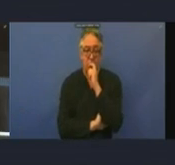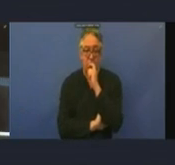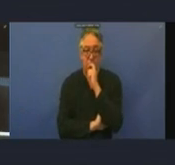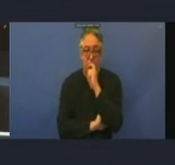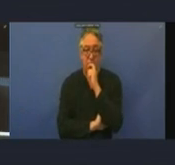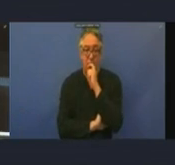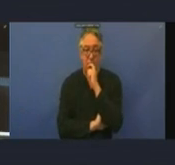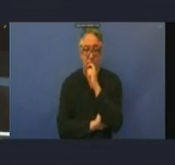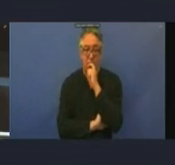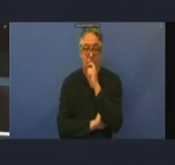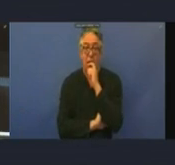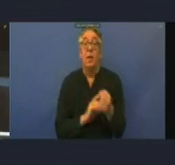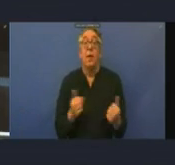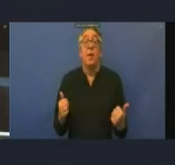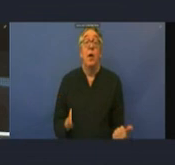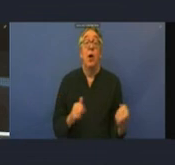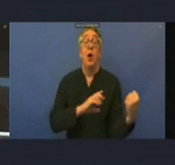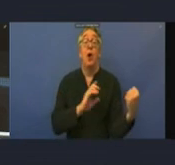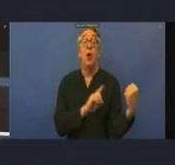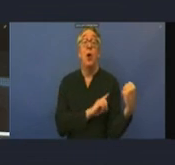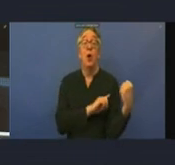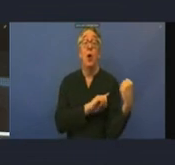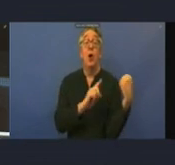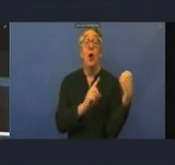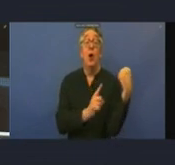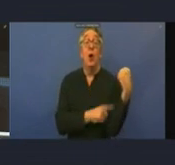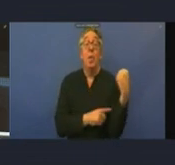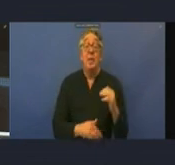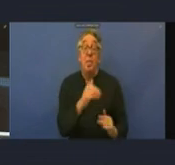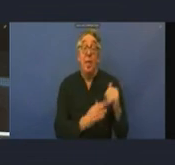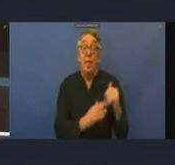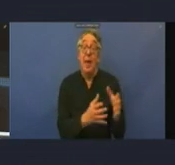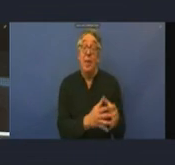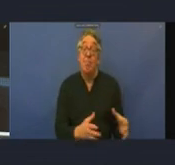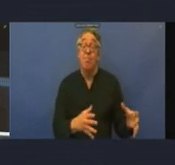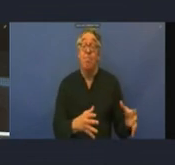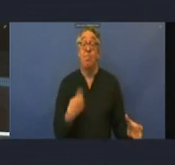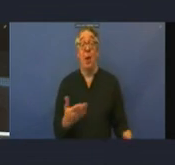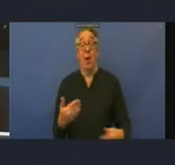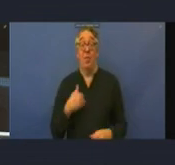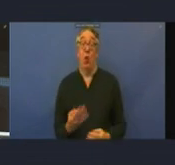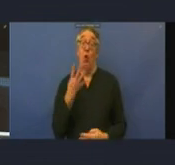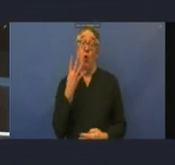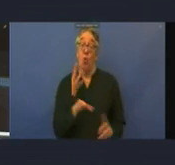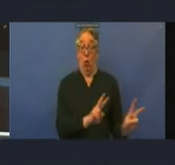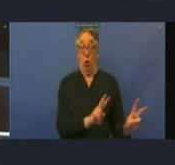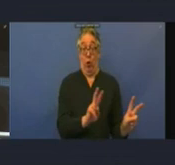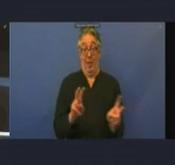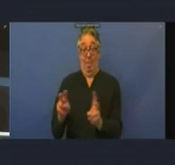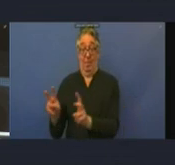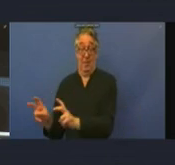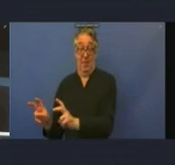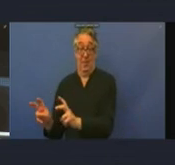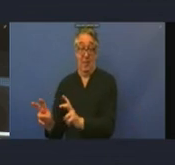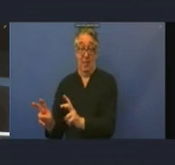Under capacity building, we have four thematic areas, and the project must address one